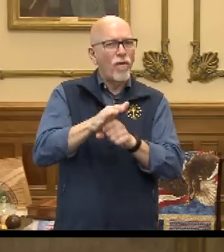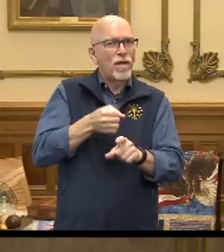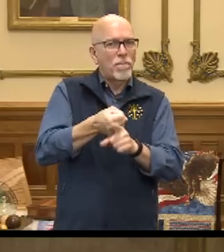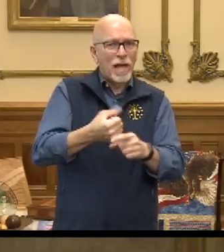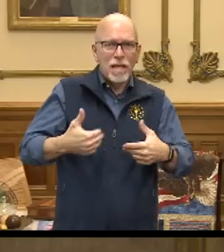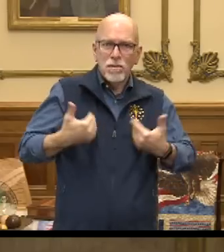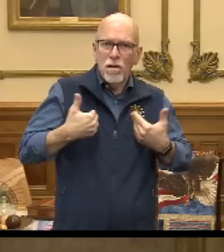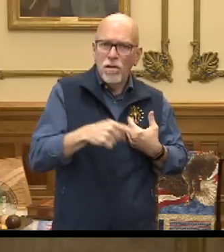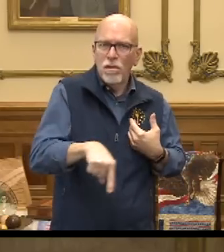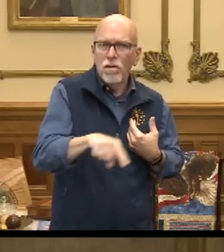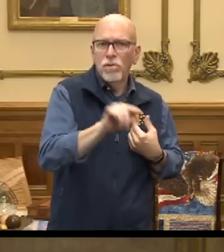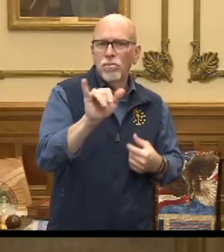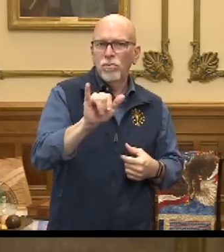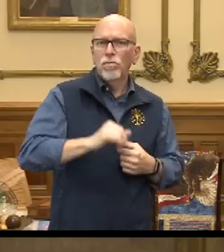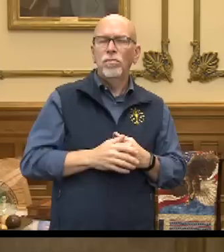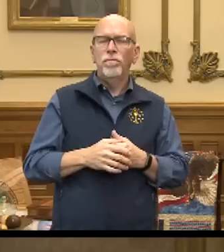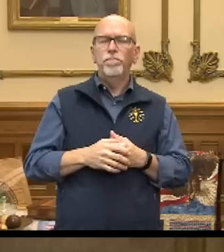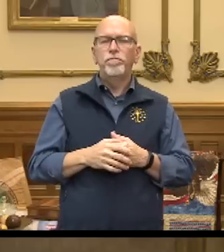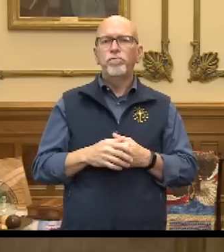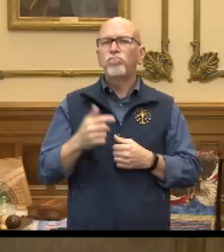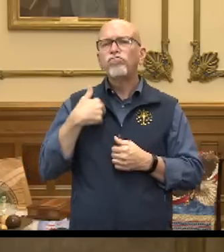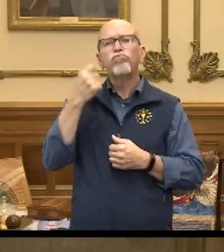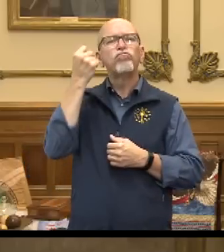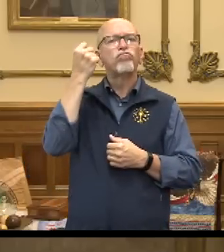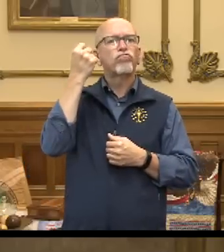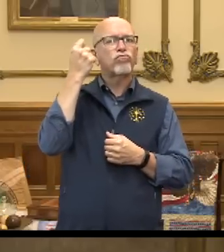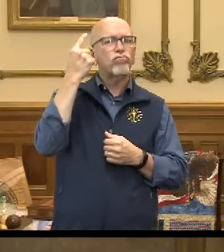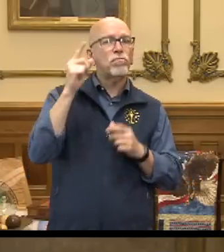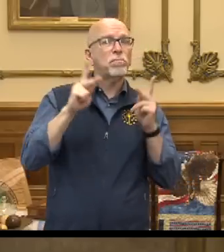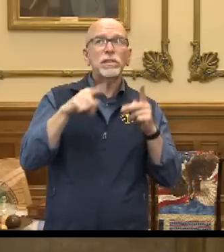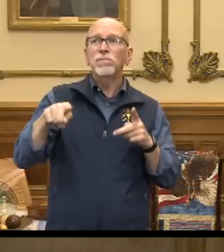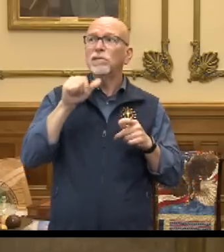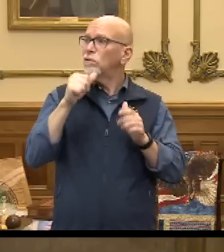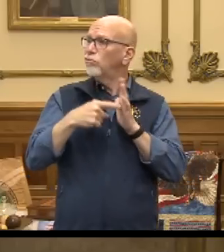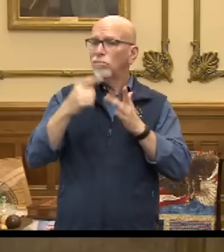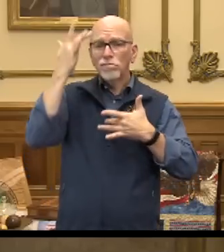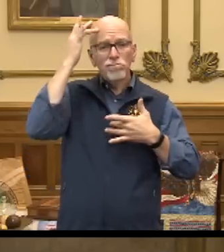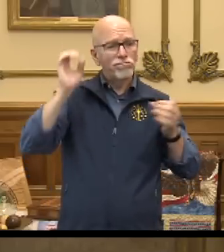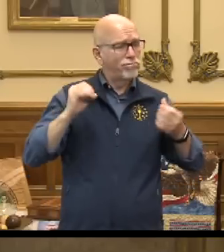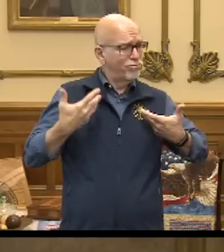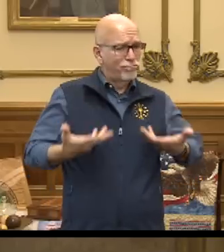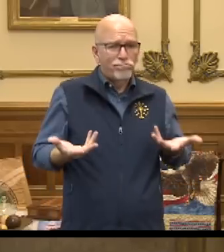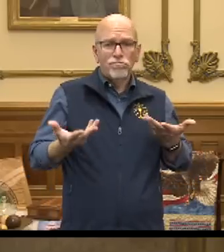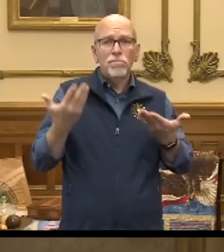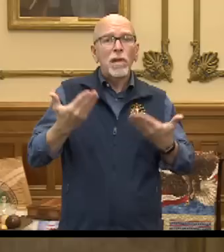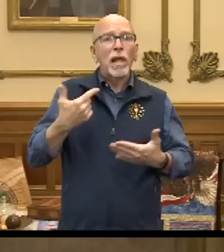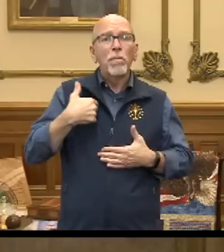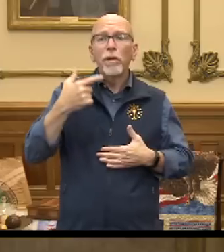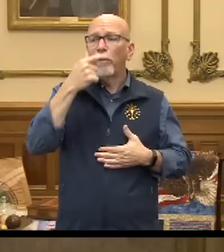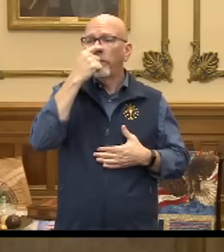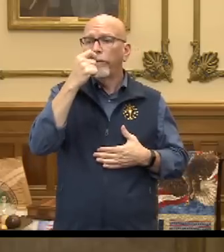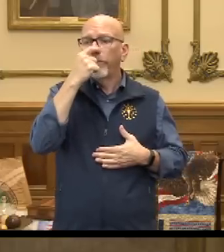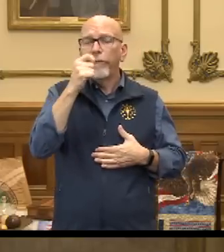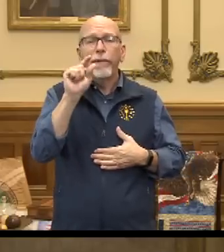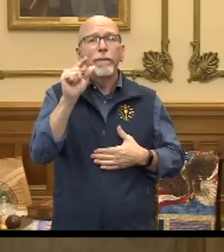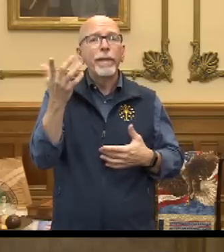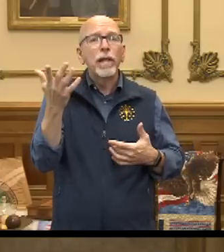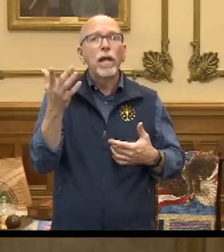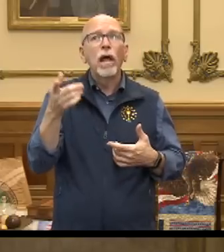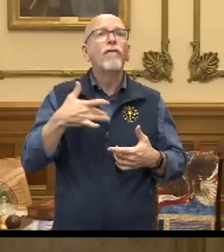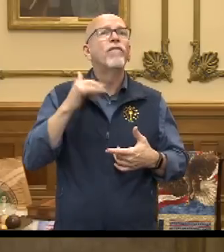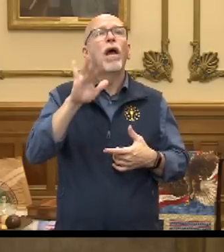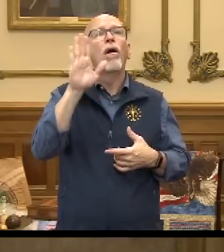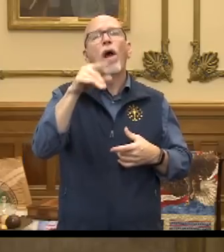younger Hoosiers. I understand that people who aren't symptomatic or who might just have a case of the sniffles that attribute that